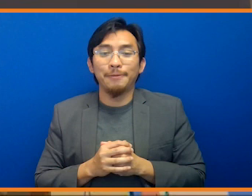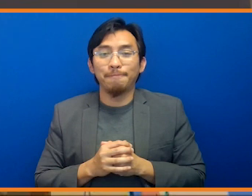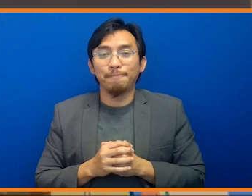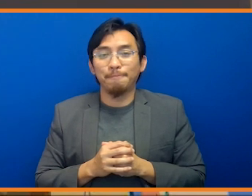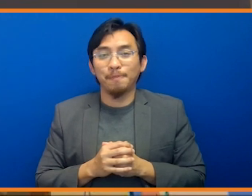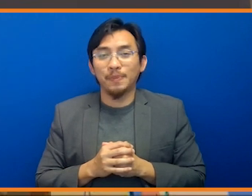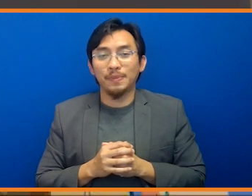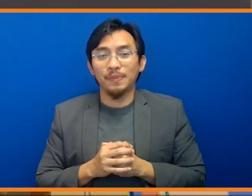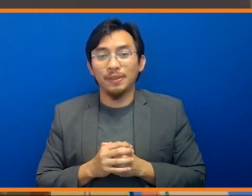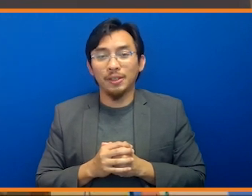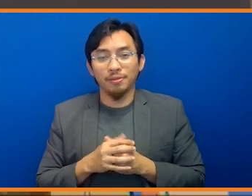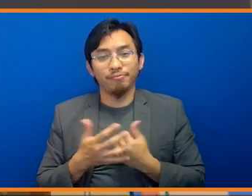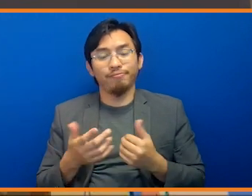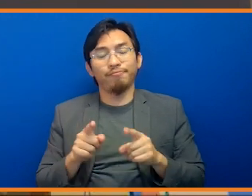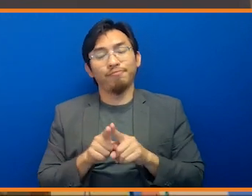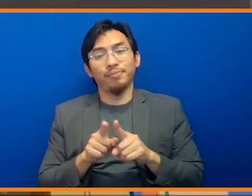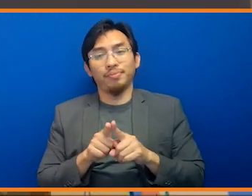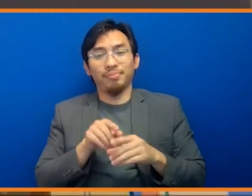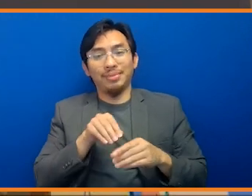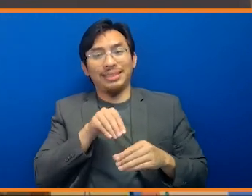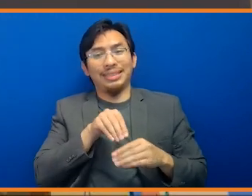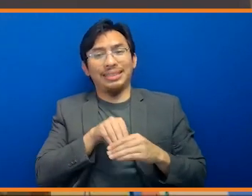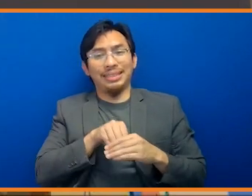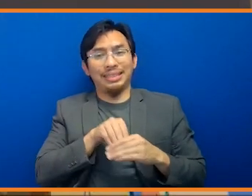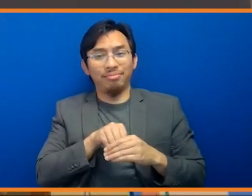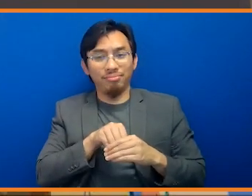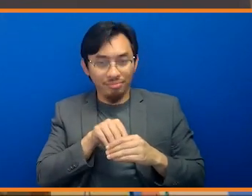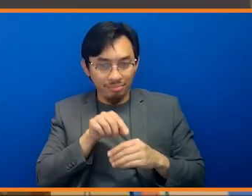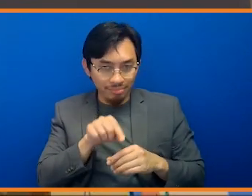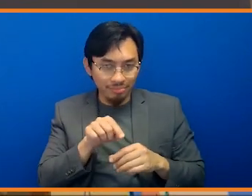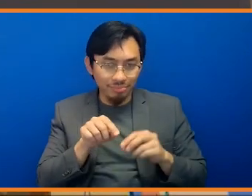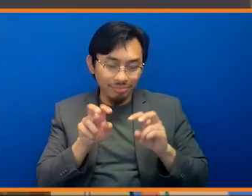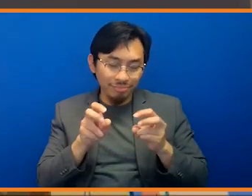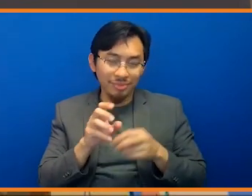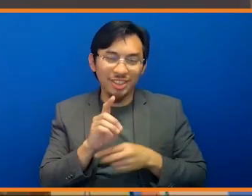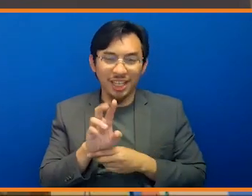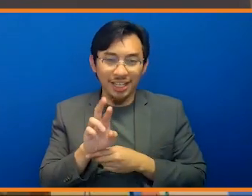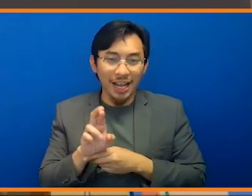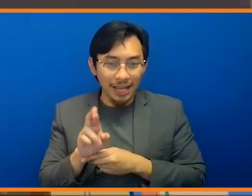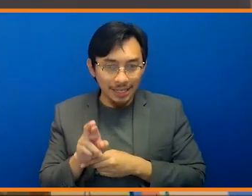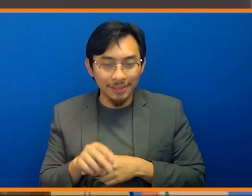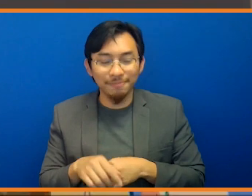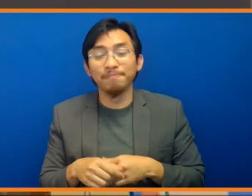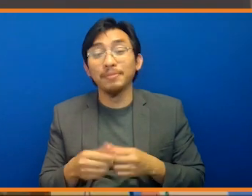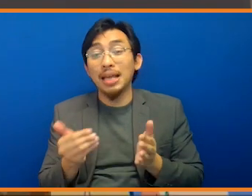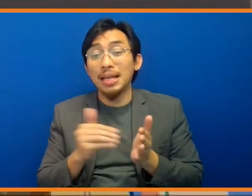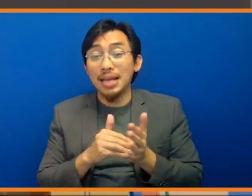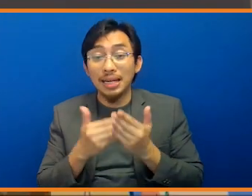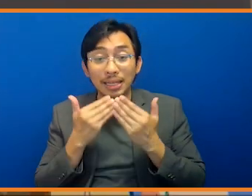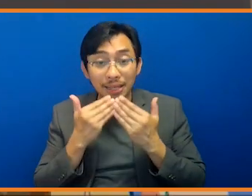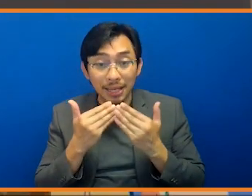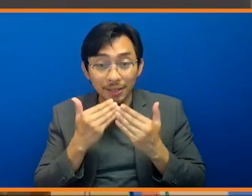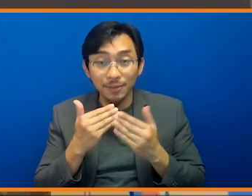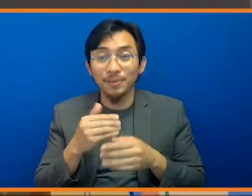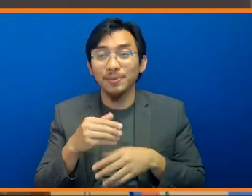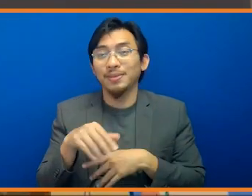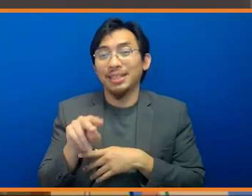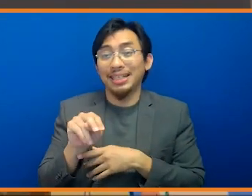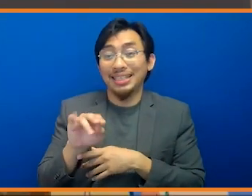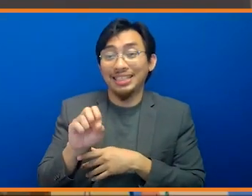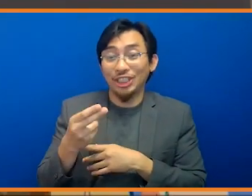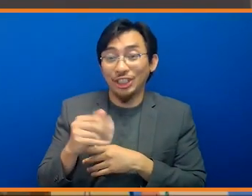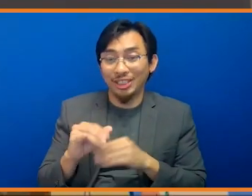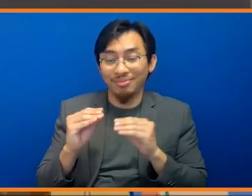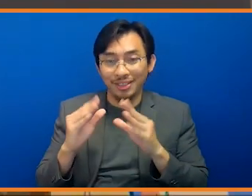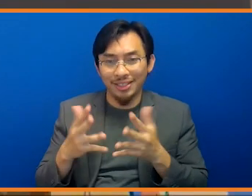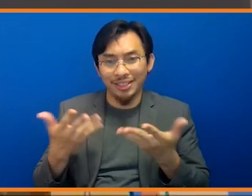uh, to be preserved for disaster reduction purpose. And again, thank you very much, Mrs. Sensei. This is the end for this